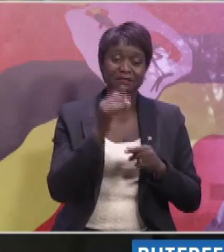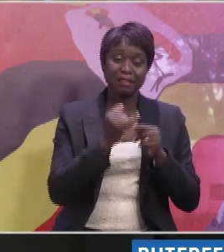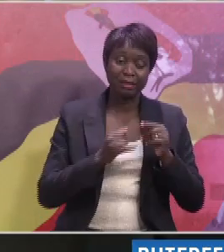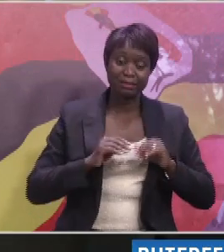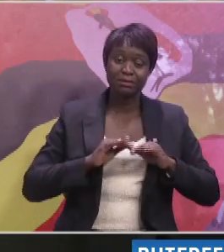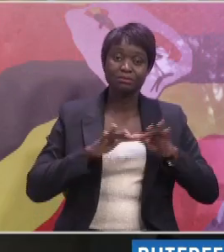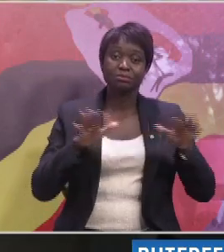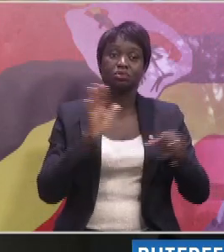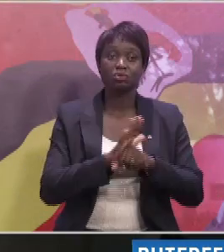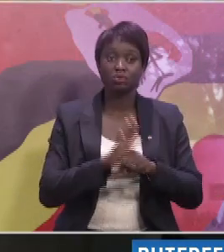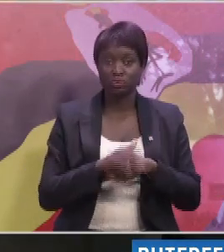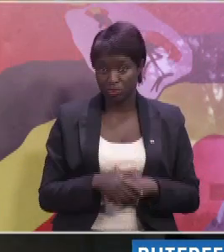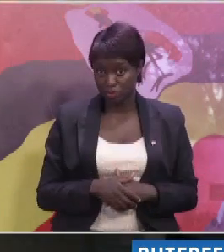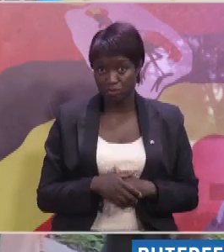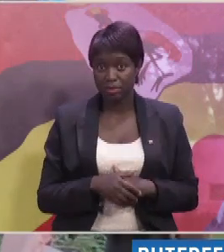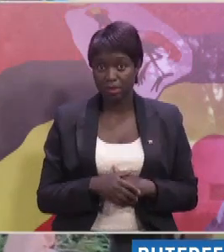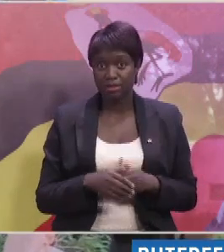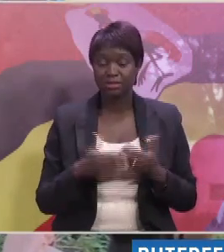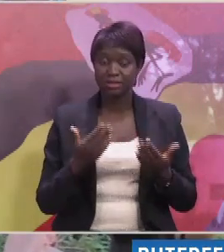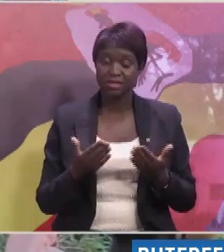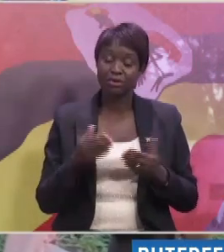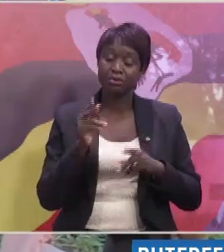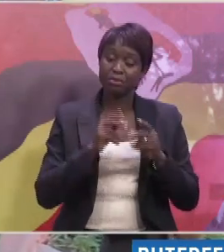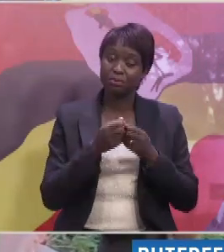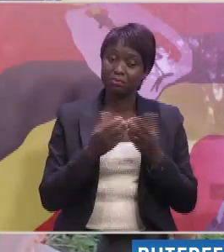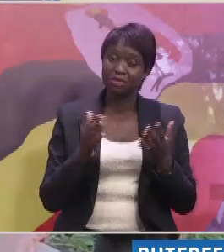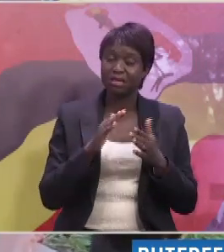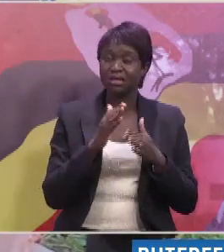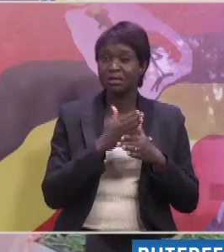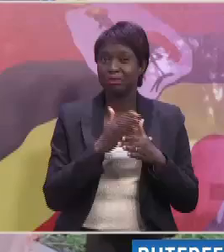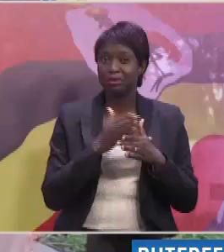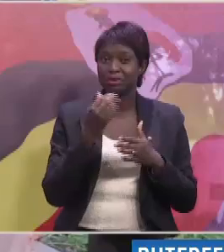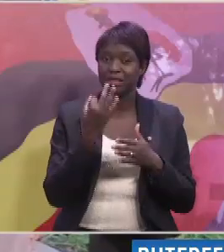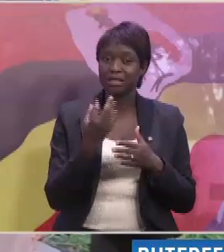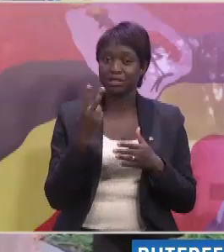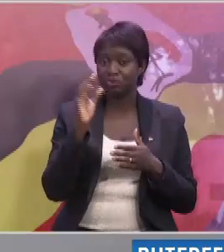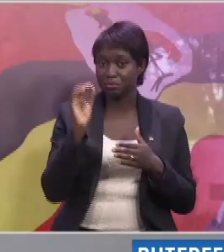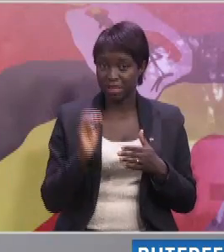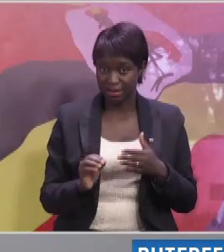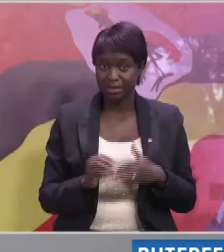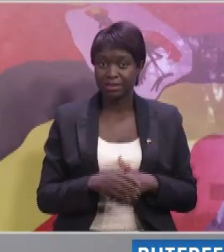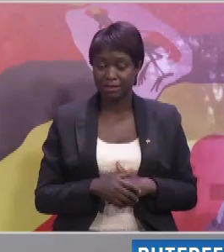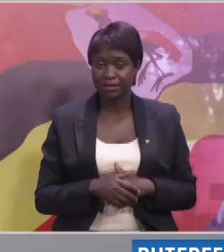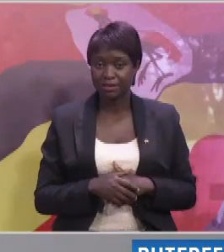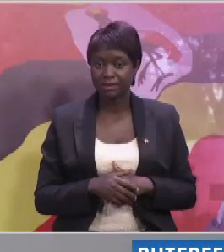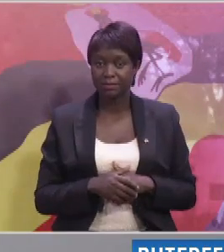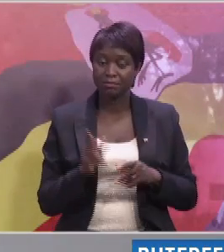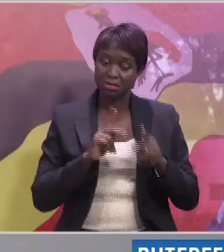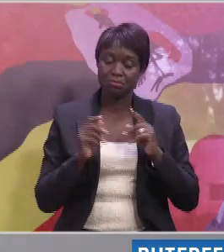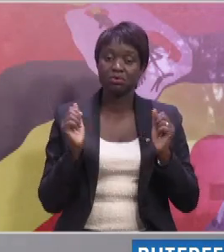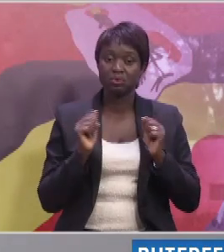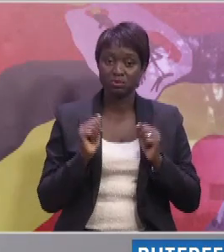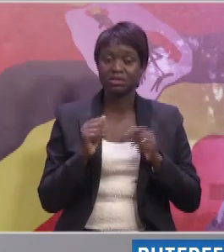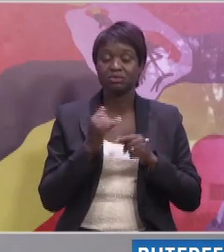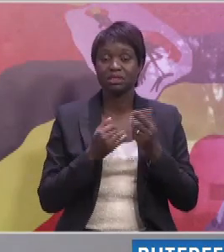nnyo ng'okusinziira ku bibala ebyakafulumizibwa abalwadde ba mukenenya bali ebitundu 32 ku buli 10. But we still